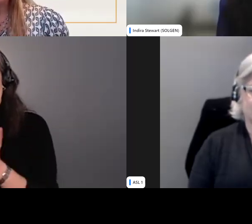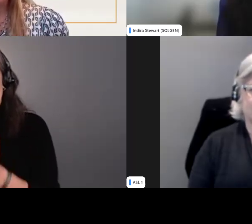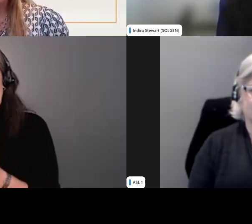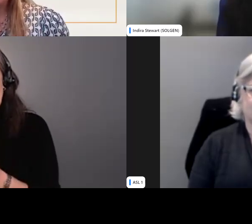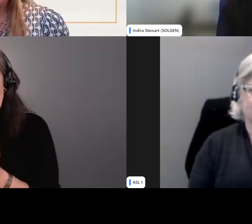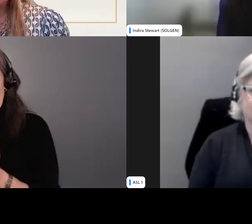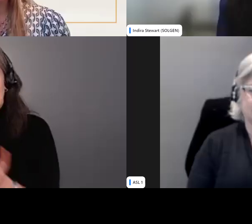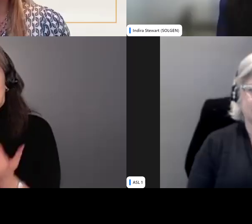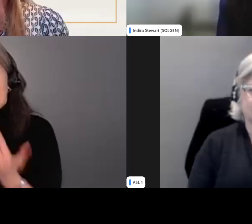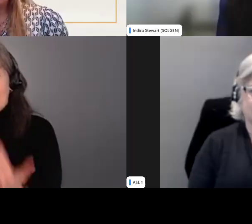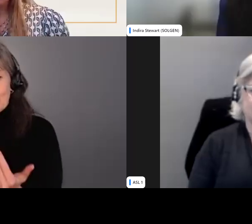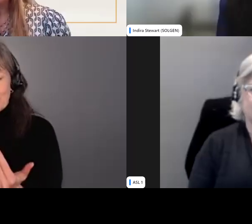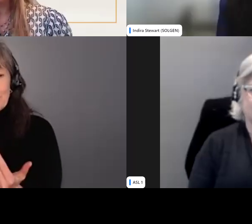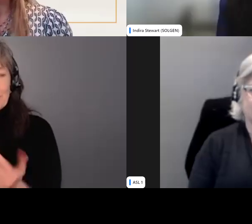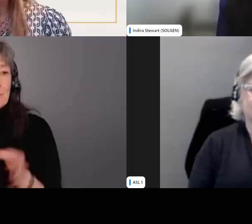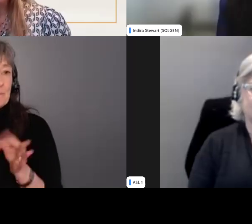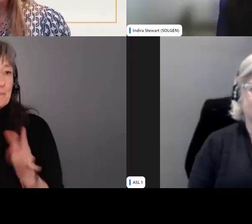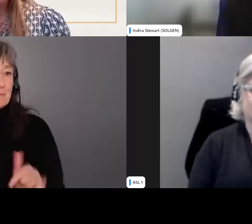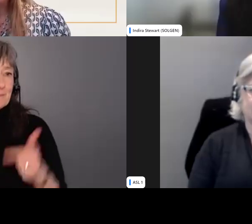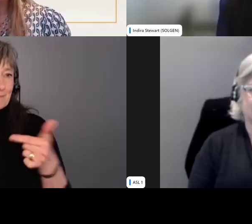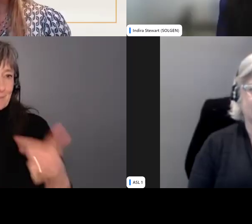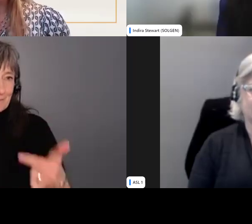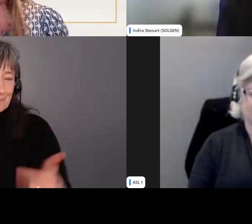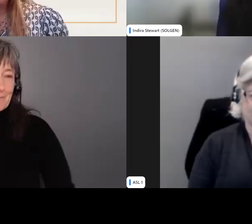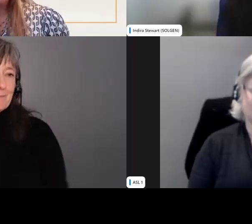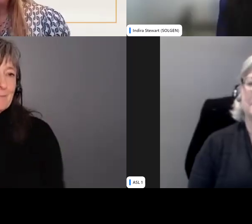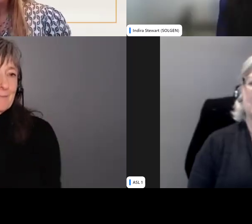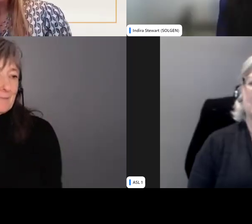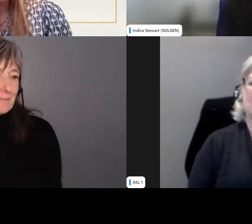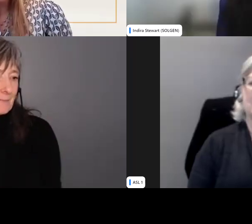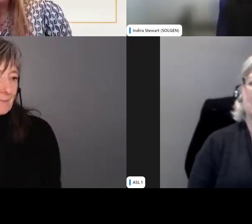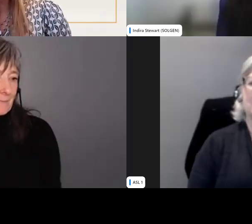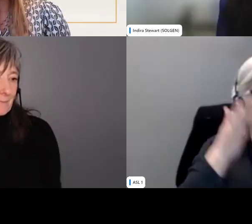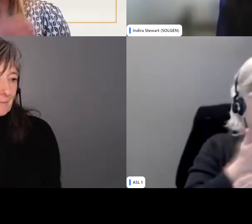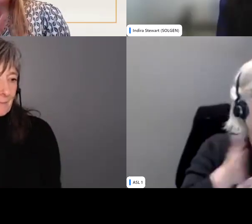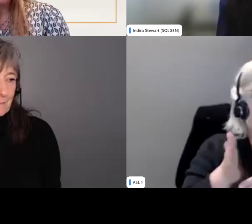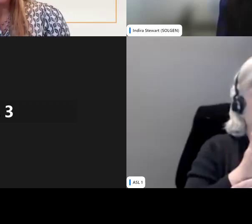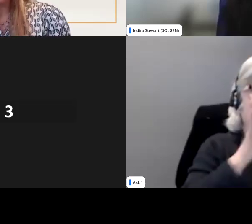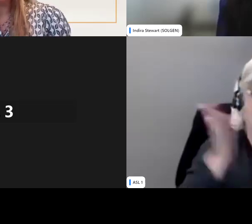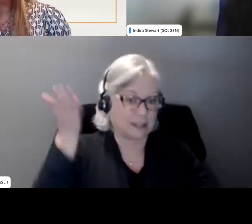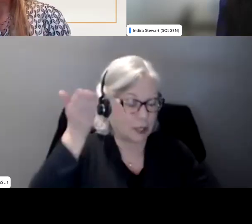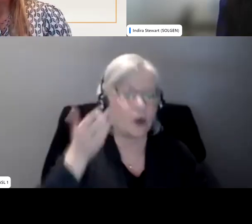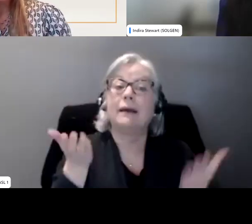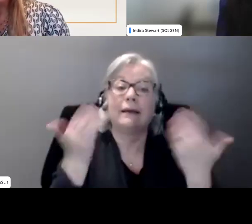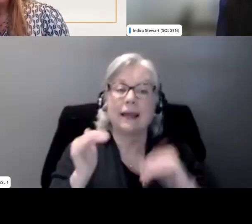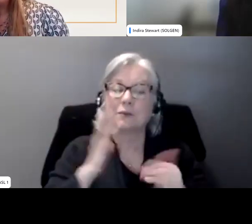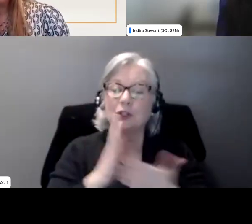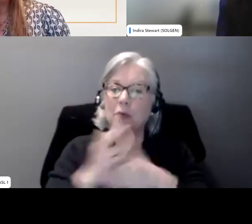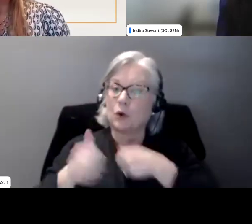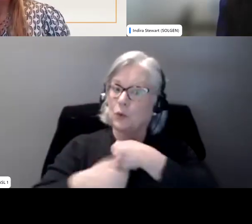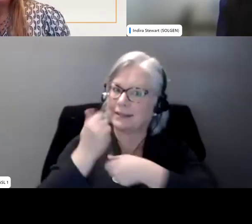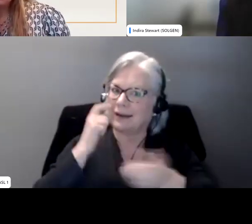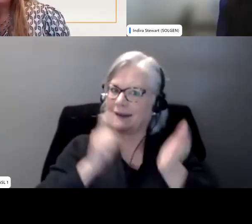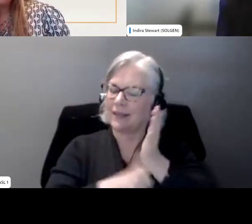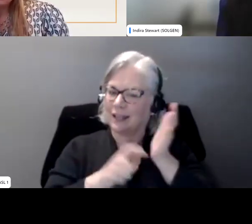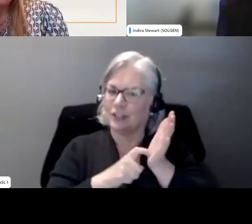that information sharing that you talked about, we will be having a speaker on that. We'll be talking about risk assessment next, which was also identified. So we're kind of having